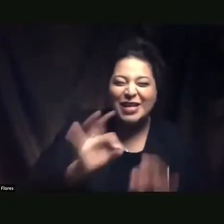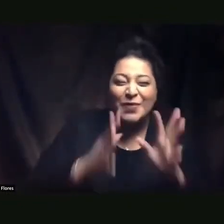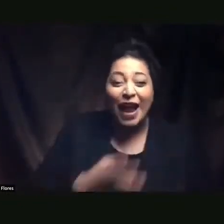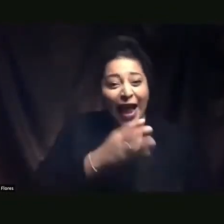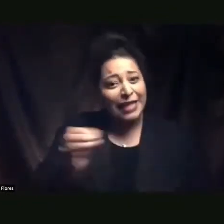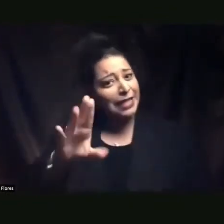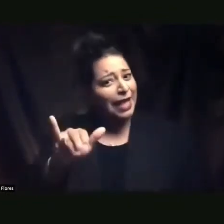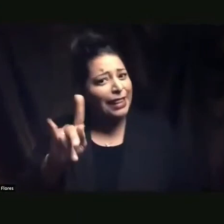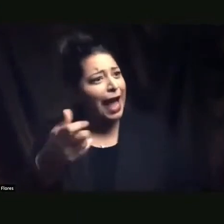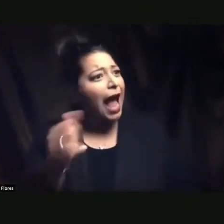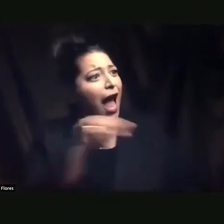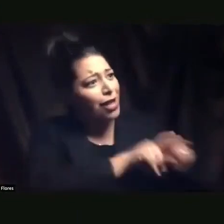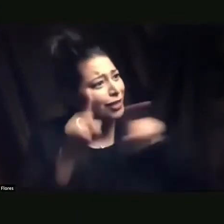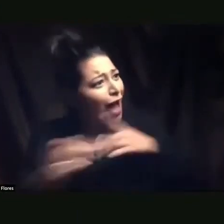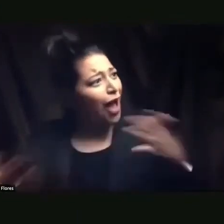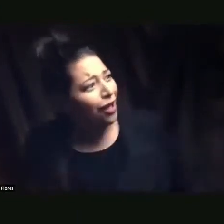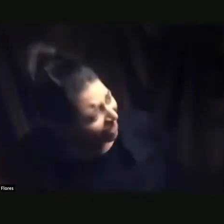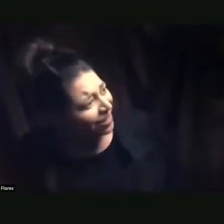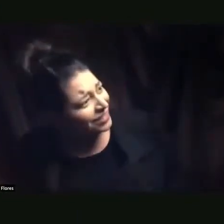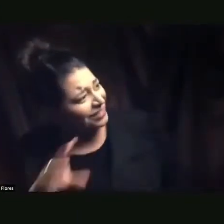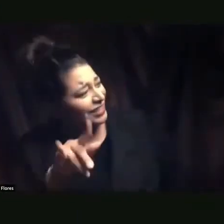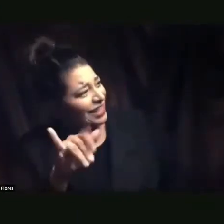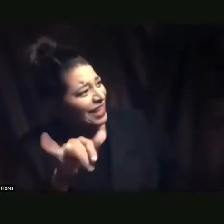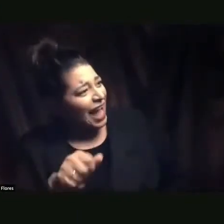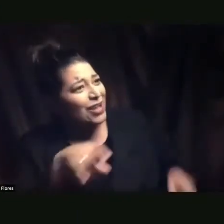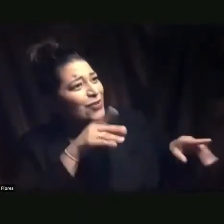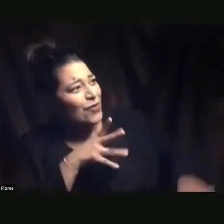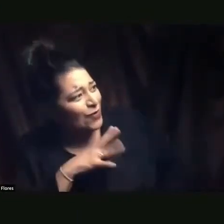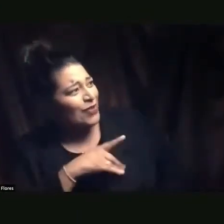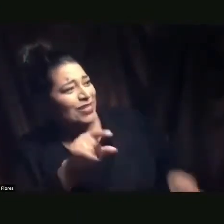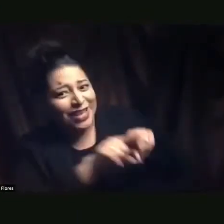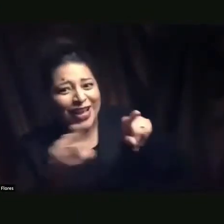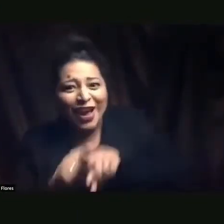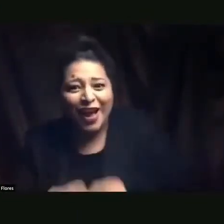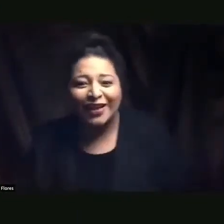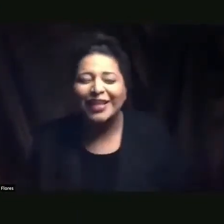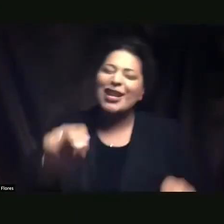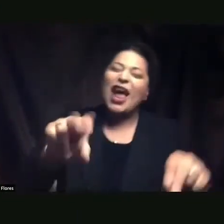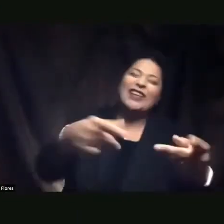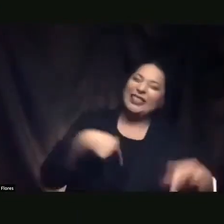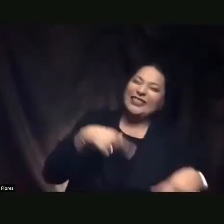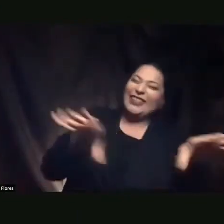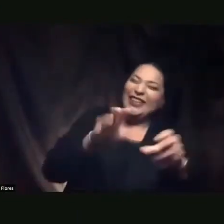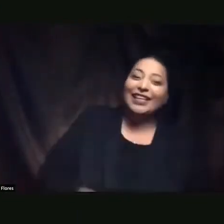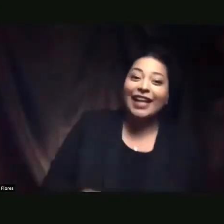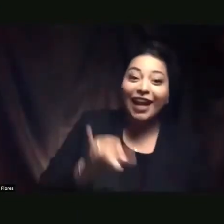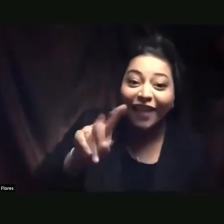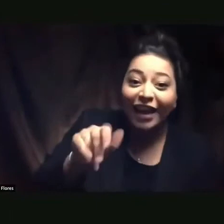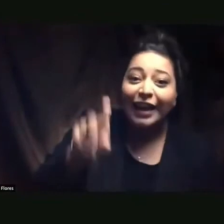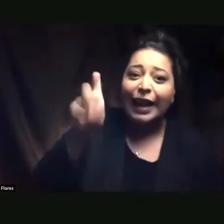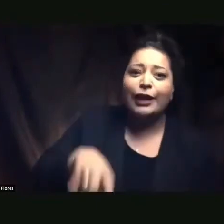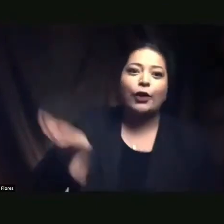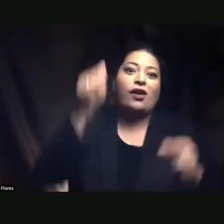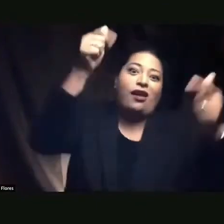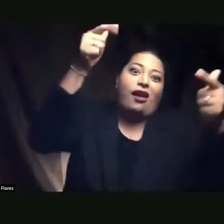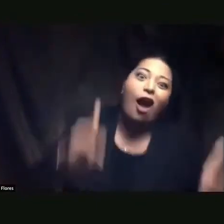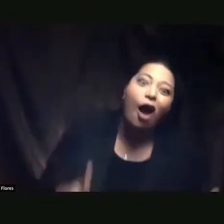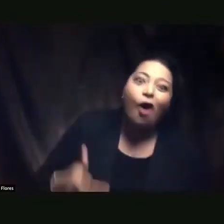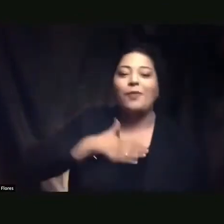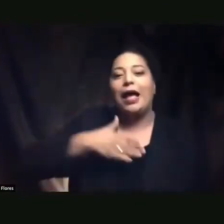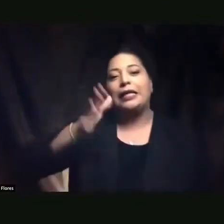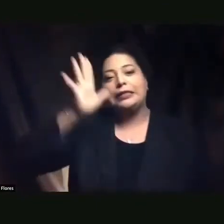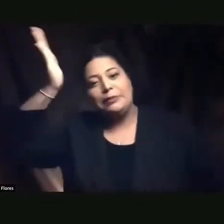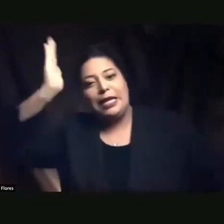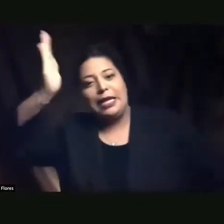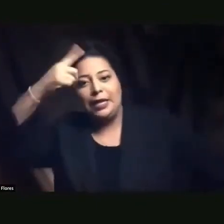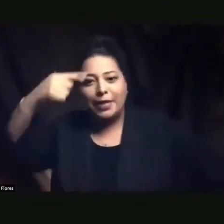too. Cynthia. Kudos. No, she was fingering it up. But Ivana needs to do all of my stuff for